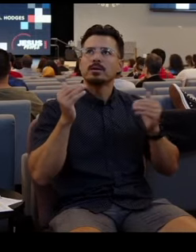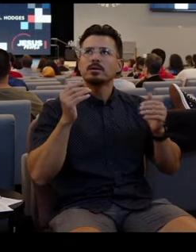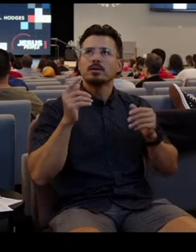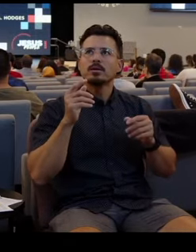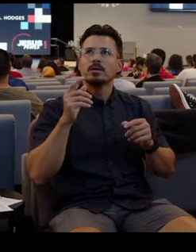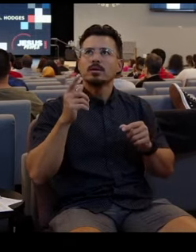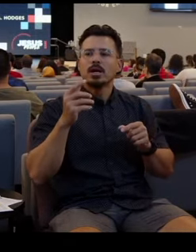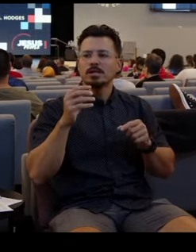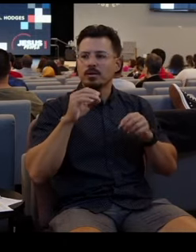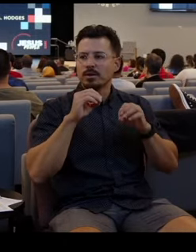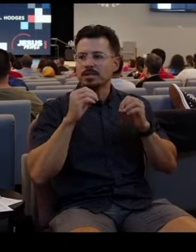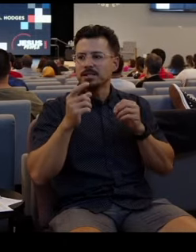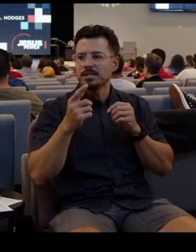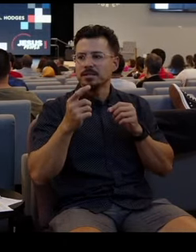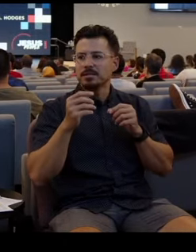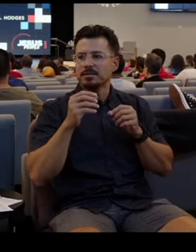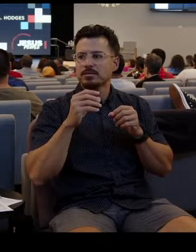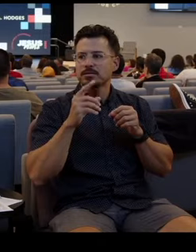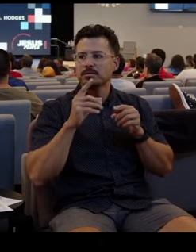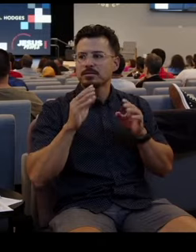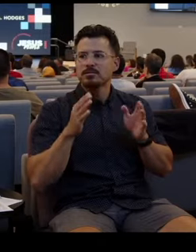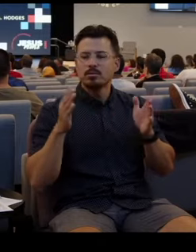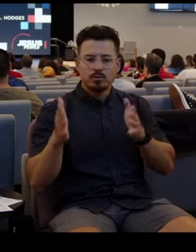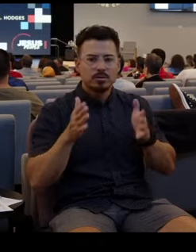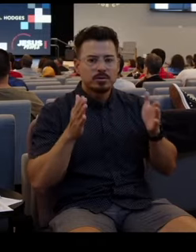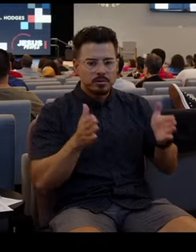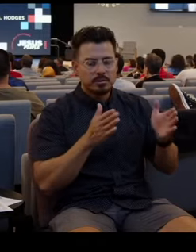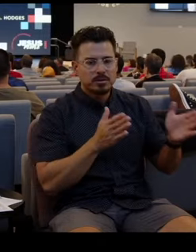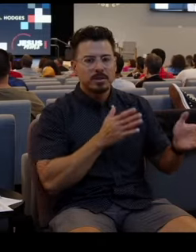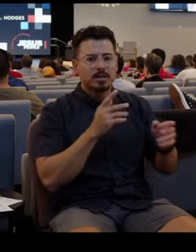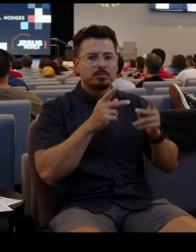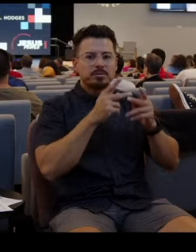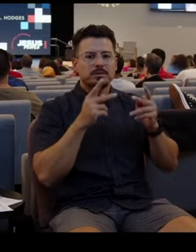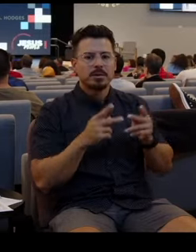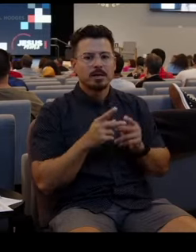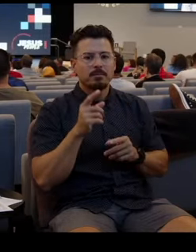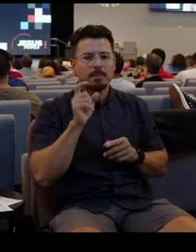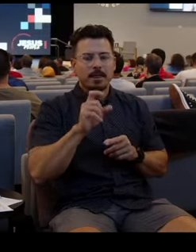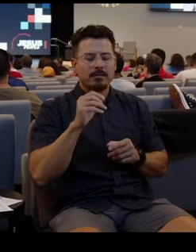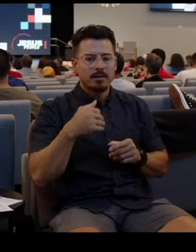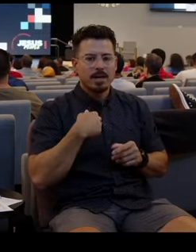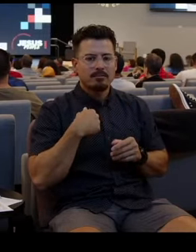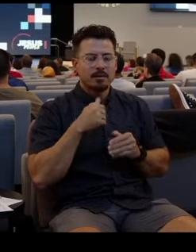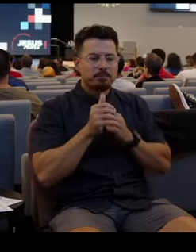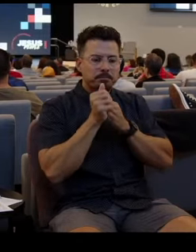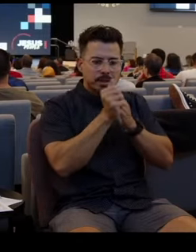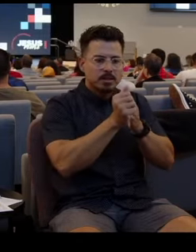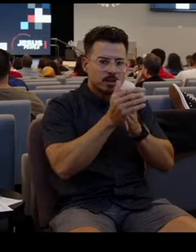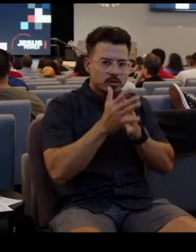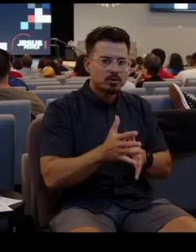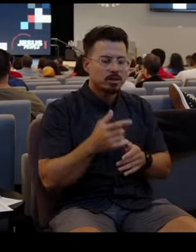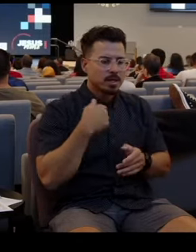Organization and those things are very important and they have their place. But you have to have majors and minors.